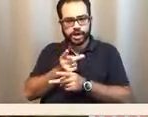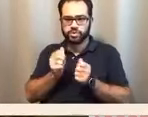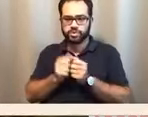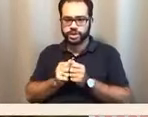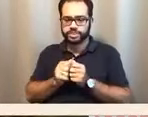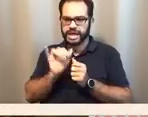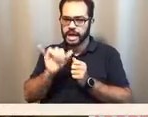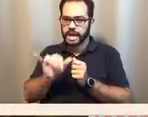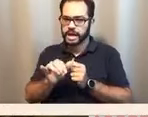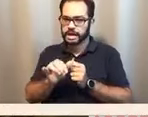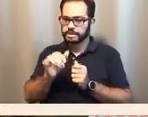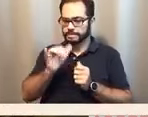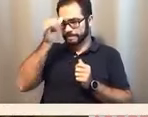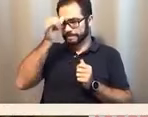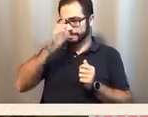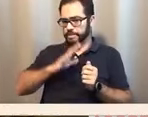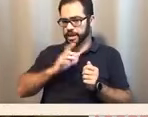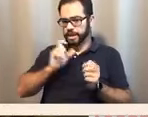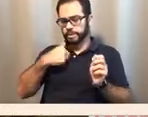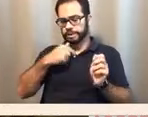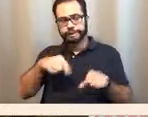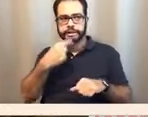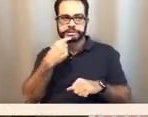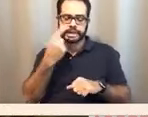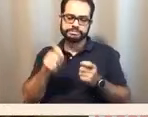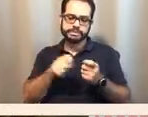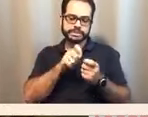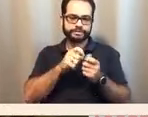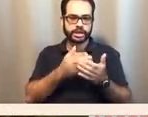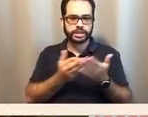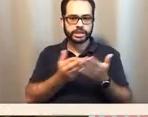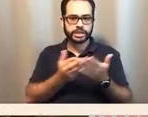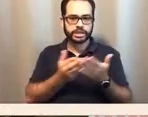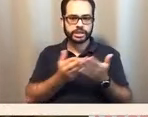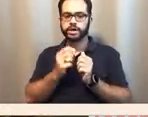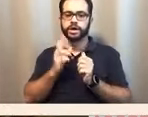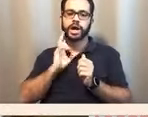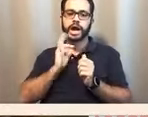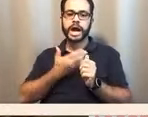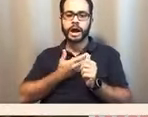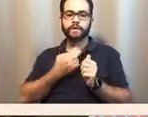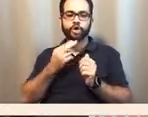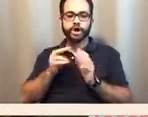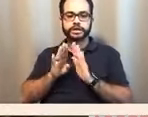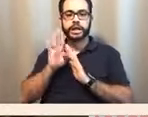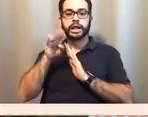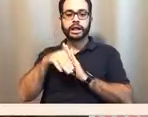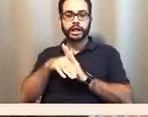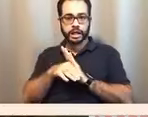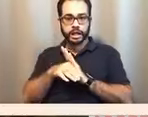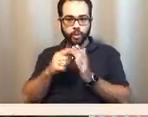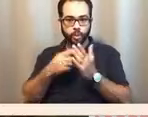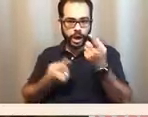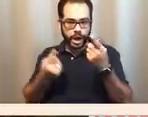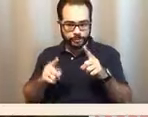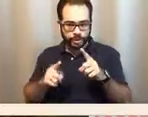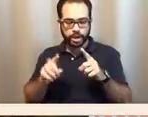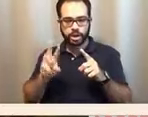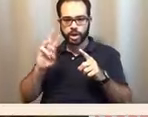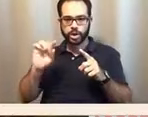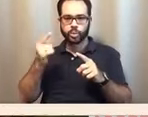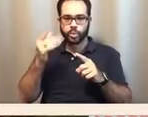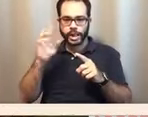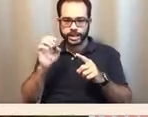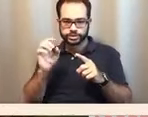say a certain thing and with a certain inflection, and what happens? The wedge is brought